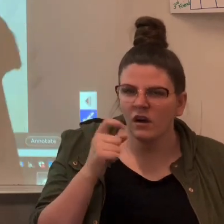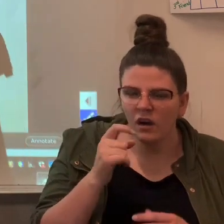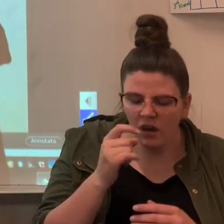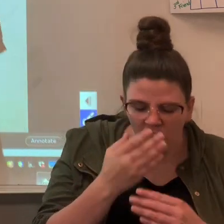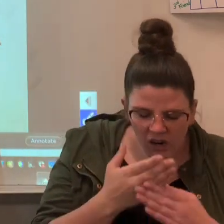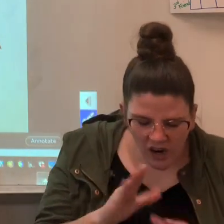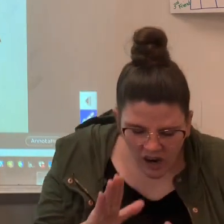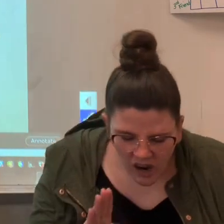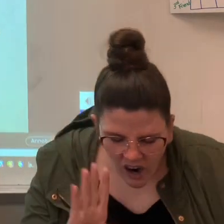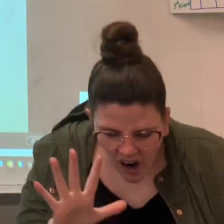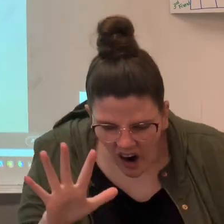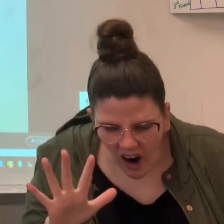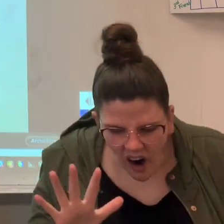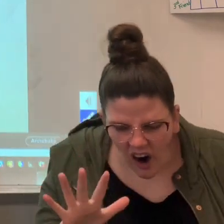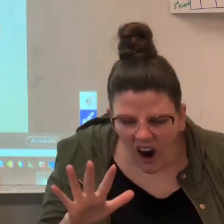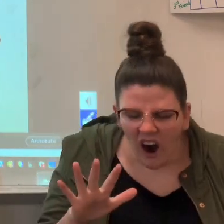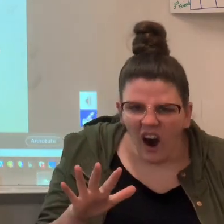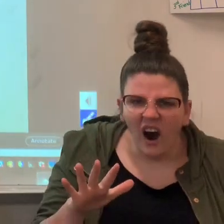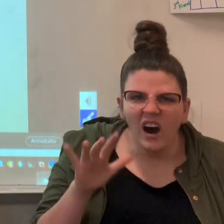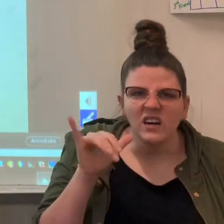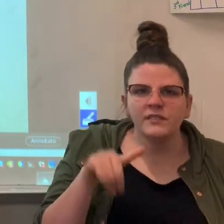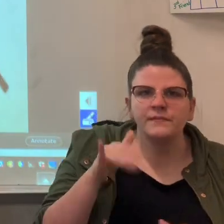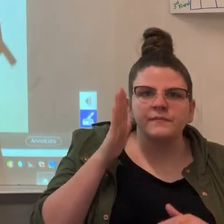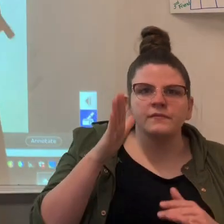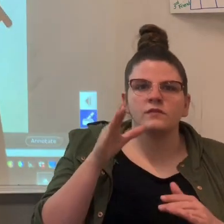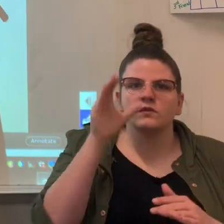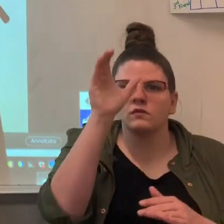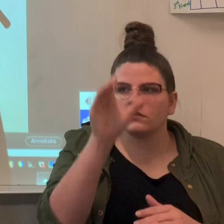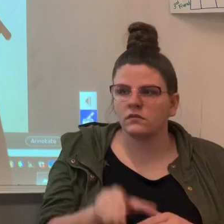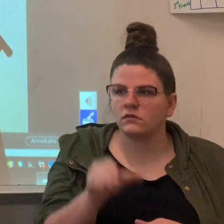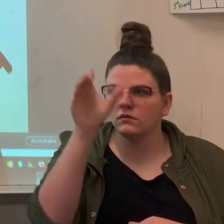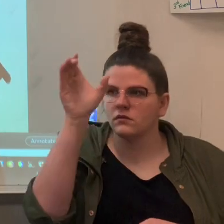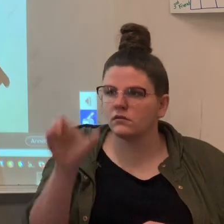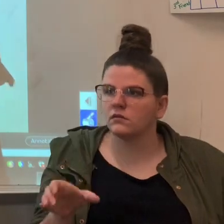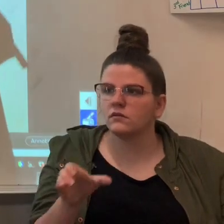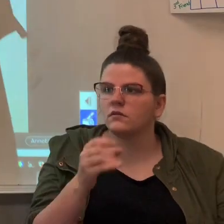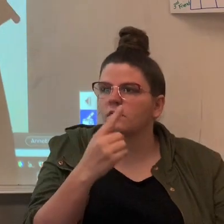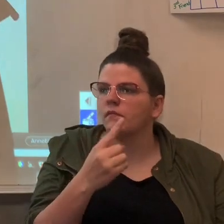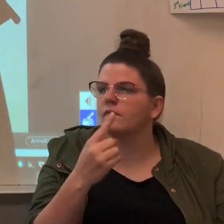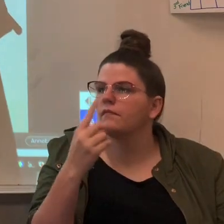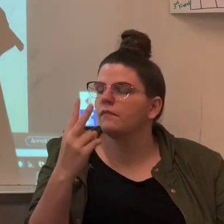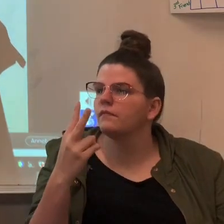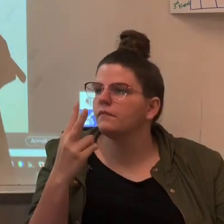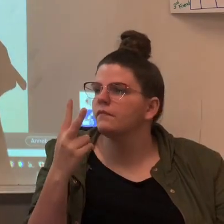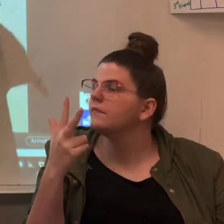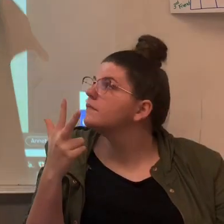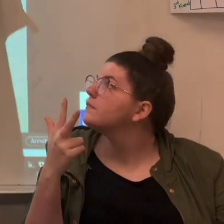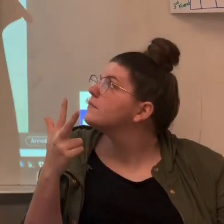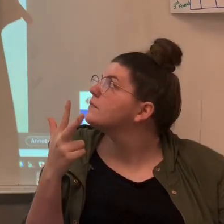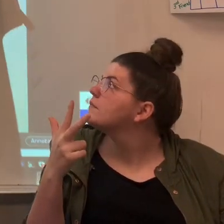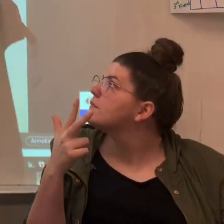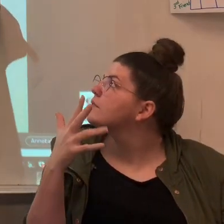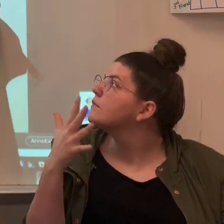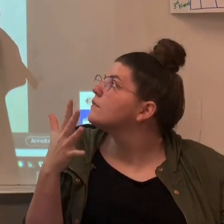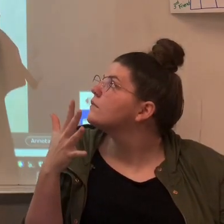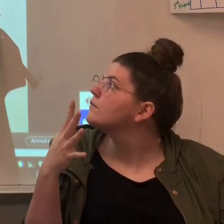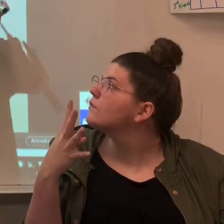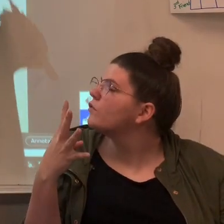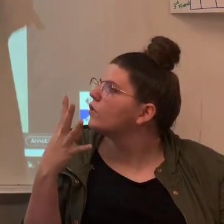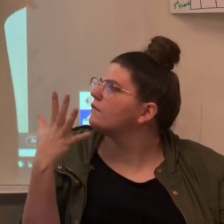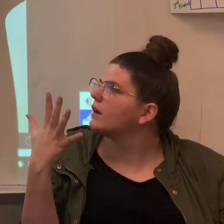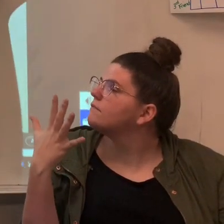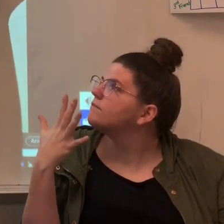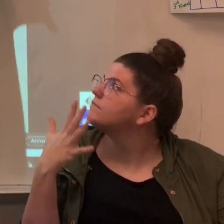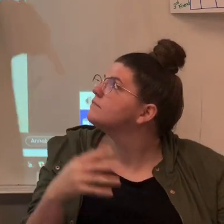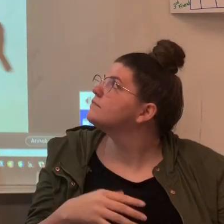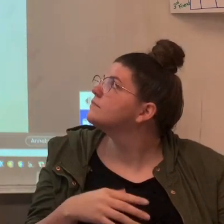5s. So this one will be my columns. 1, 2, 3, 4, 5.